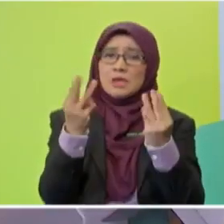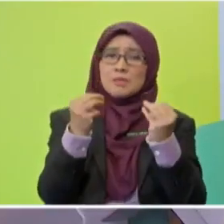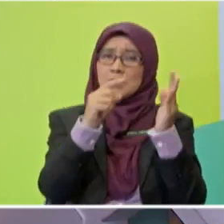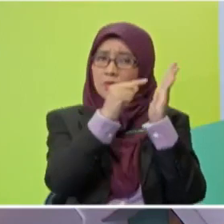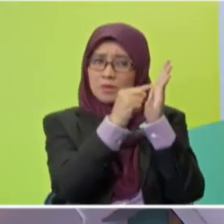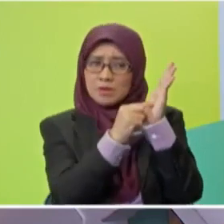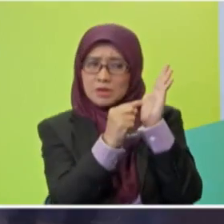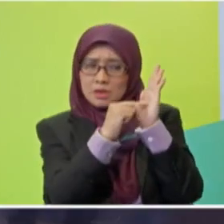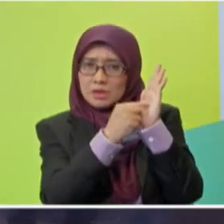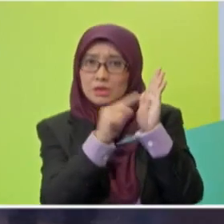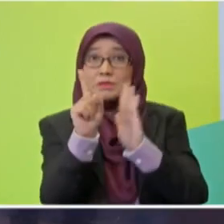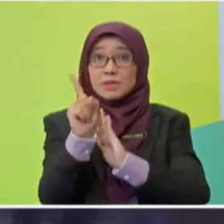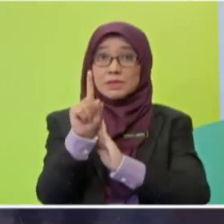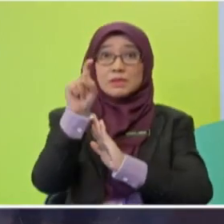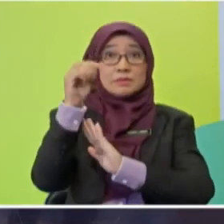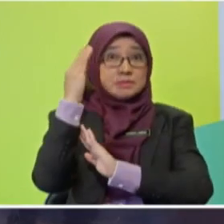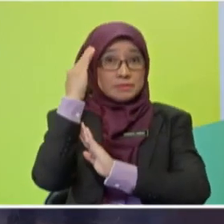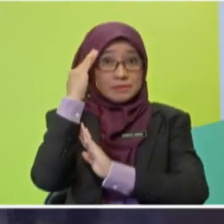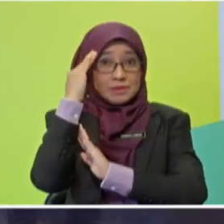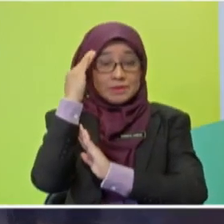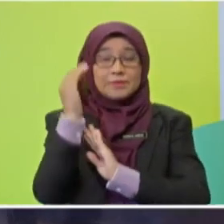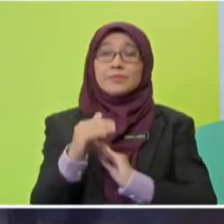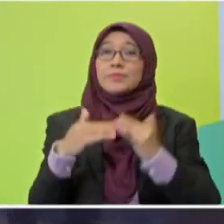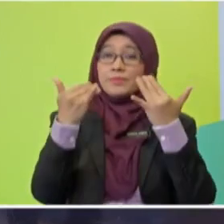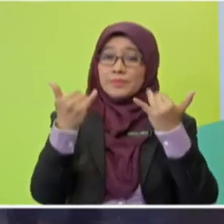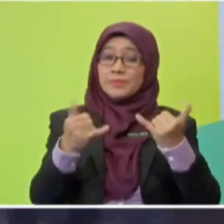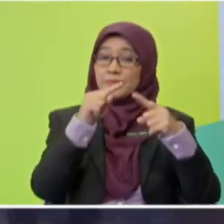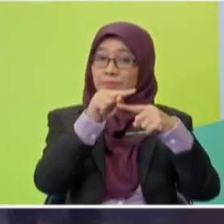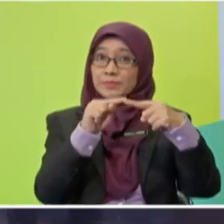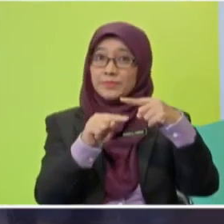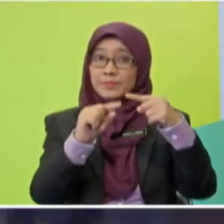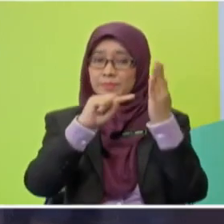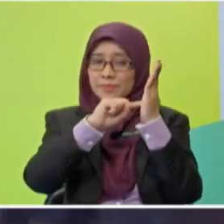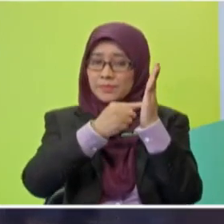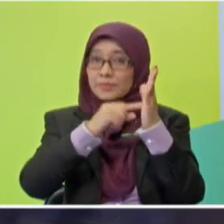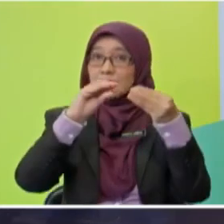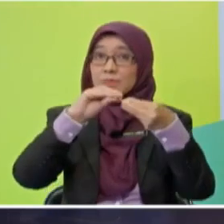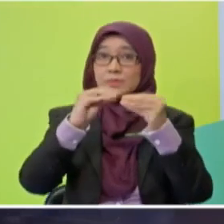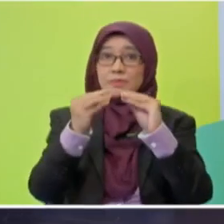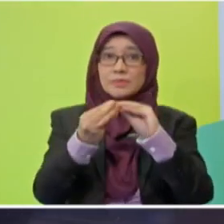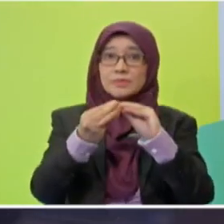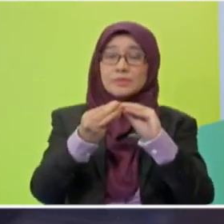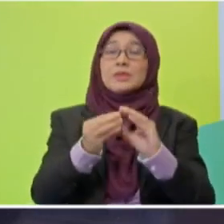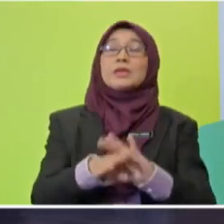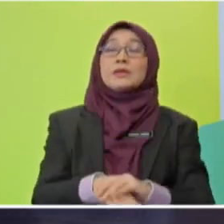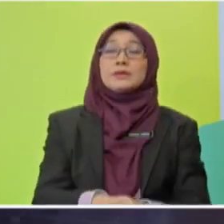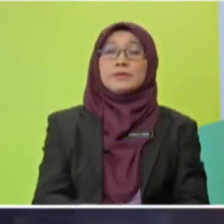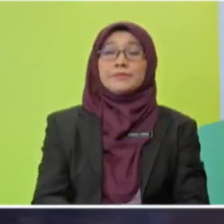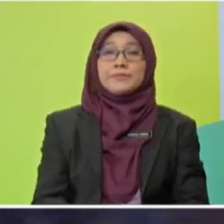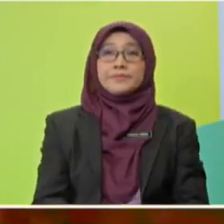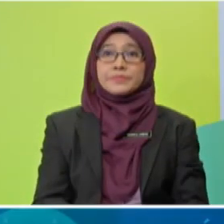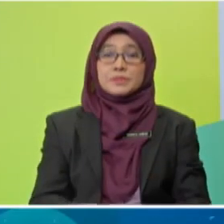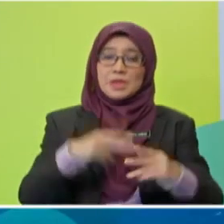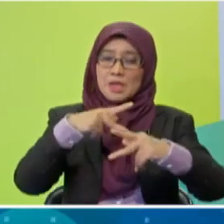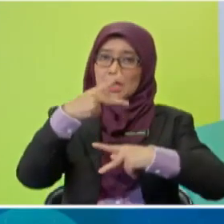Right. Okay. Next, we move on to the division of decimal numbers. Okay. In division of decimals,